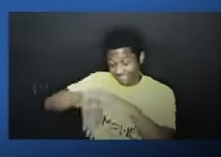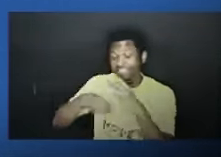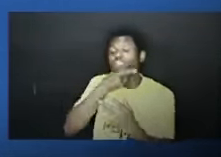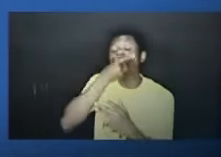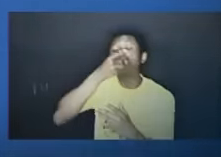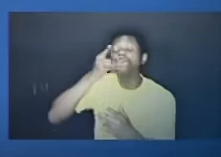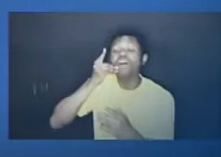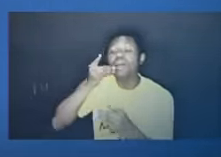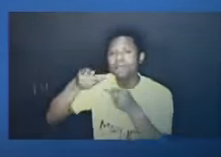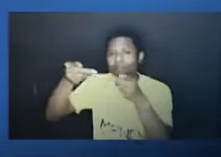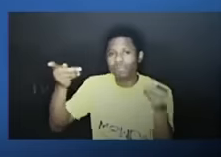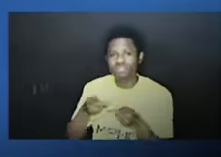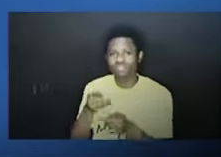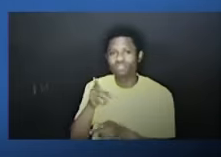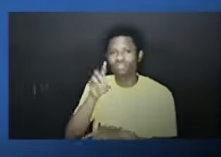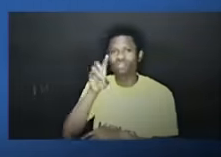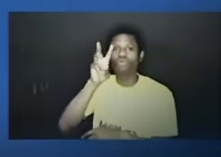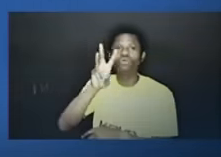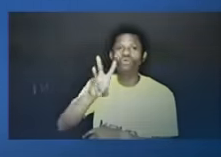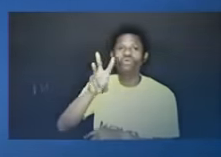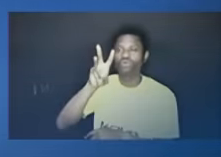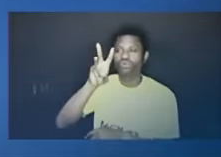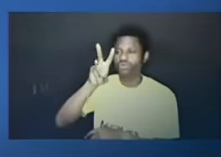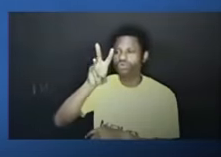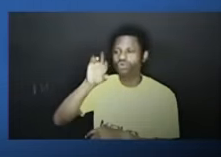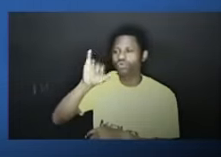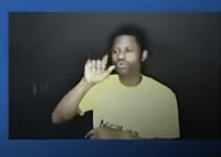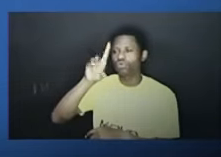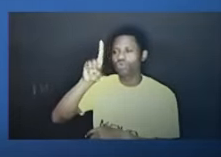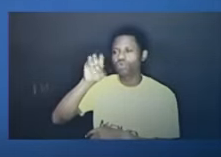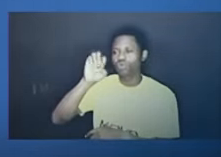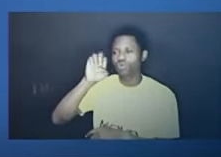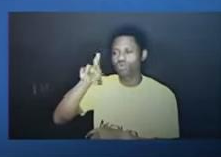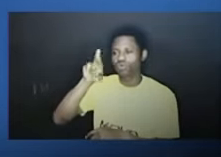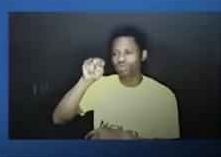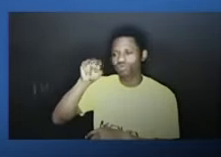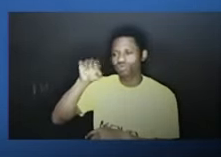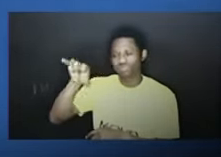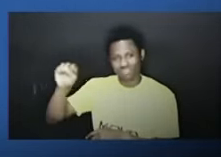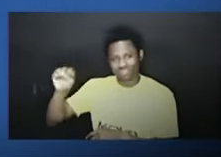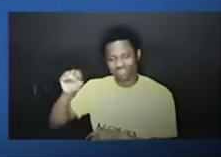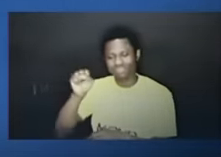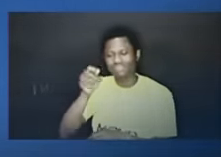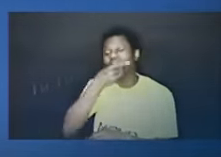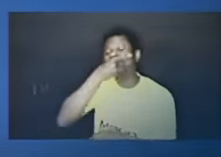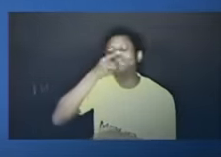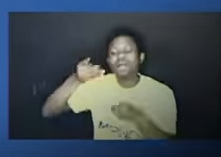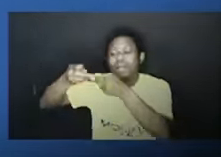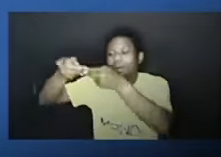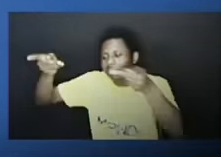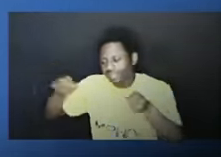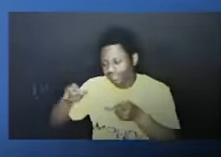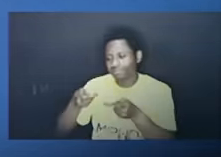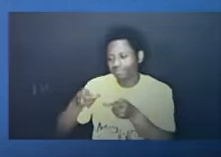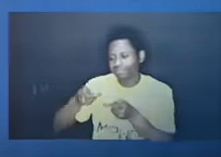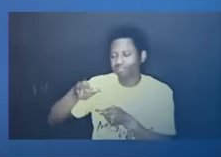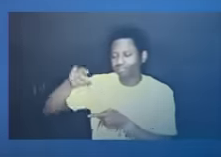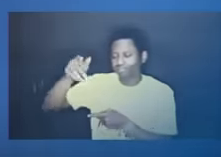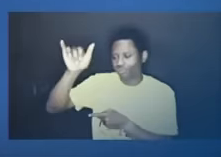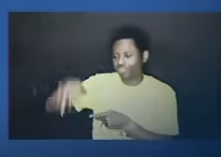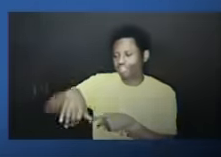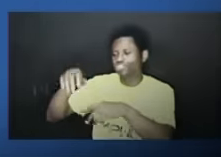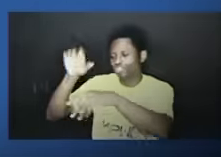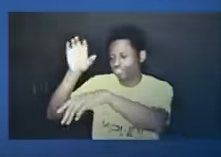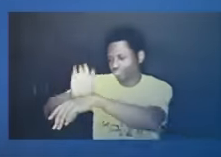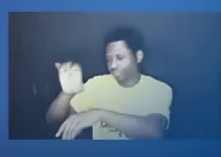wilderness. The church in the wilderness. The church, the assembly of